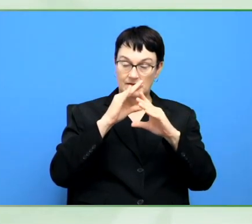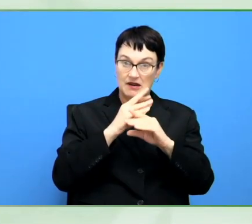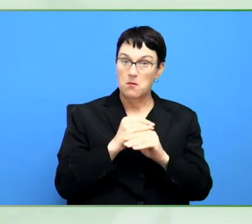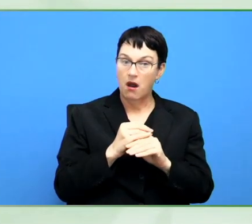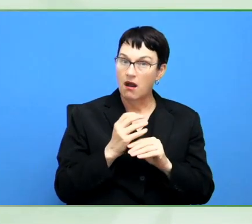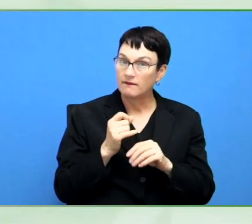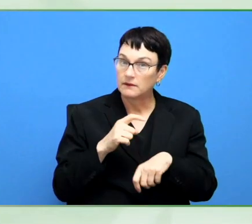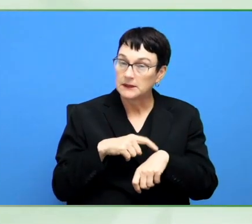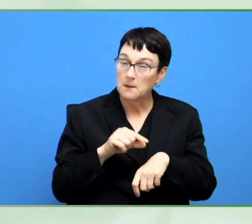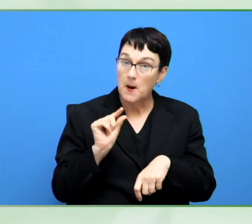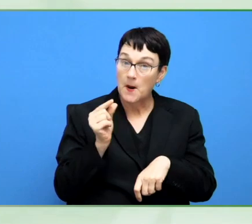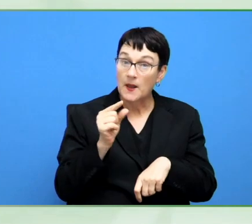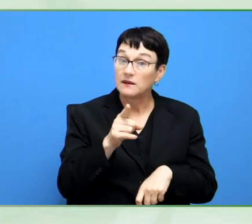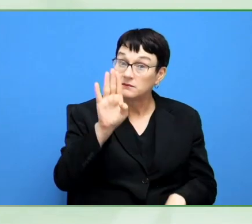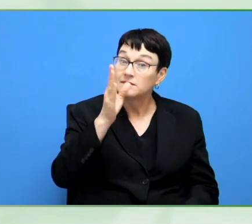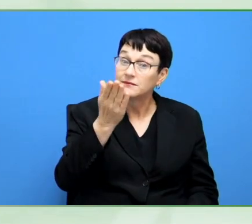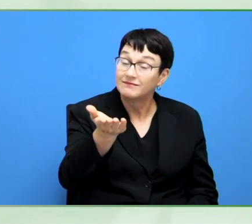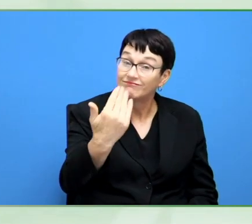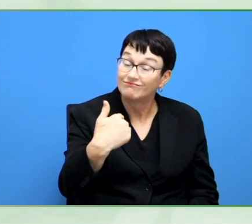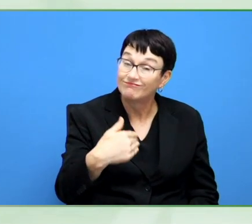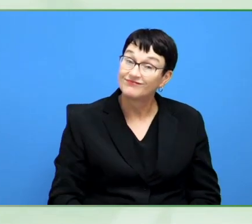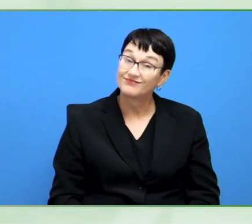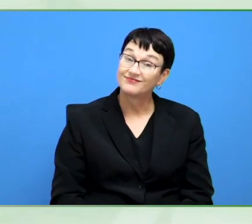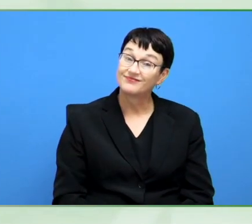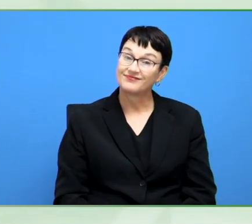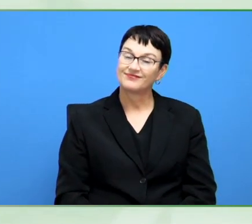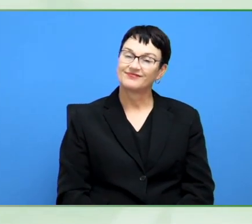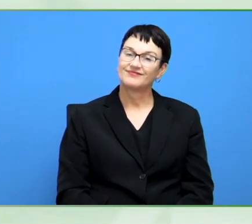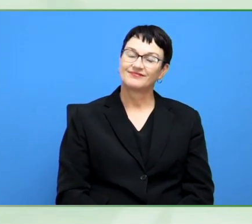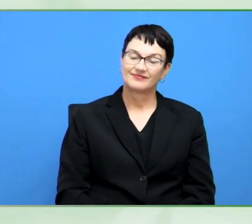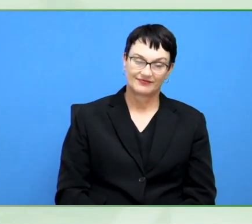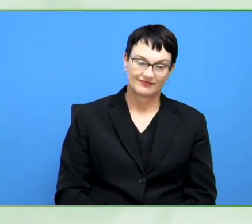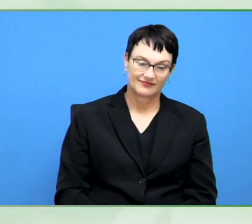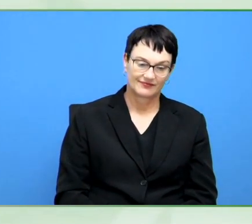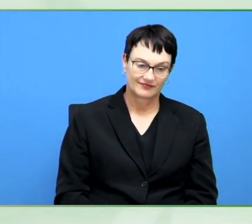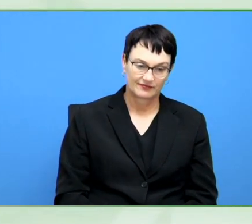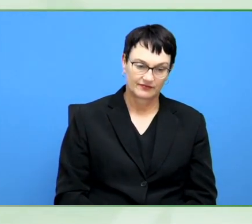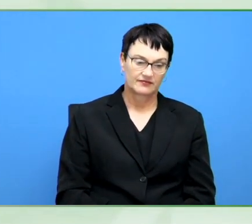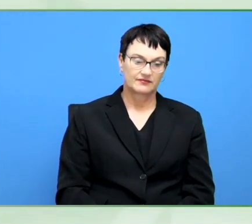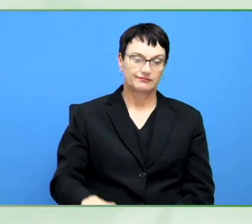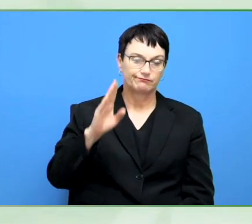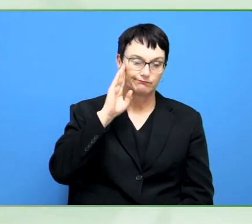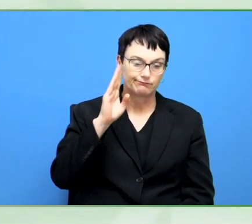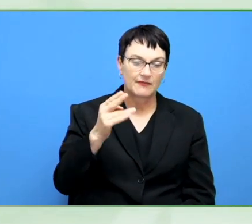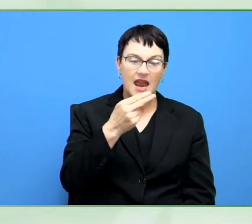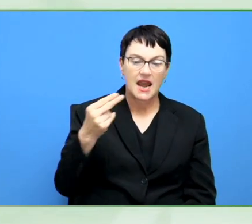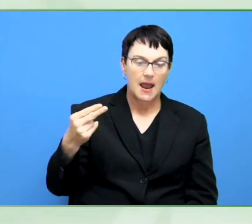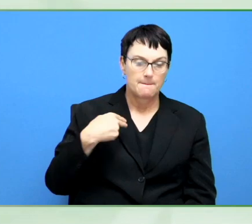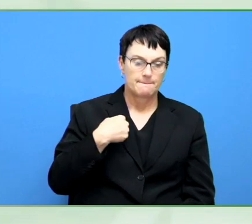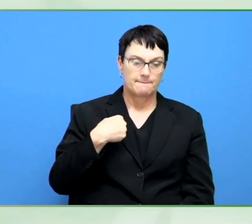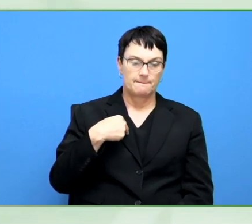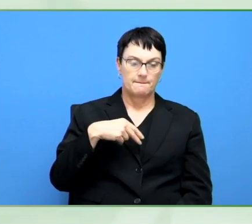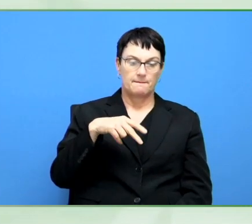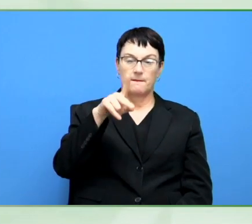Yes, please. Hi, Kerry Johnson from AT Scale. I'm fascinated by the